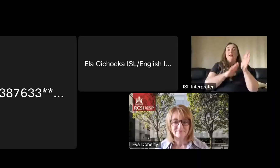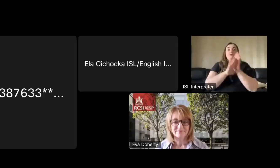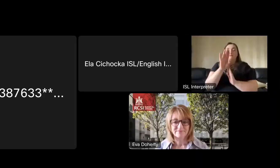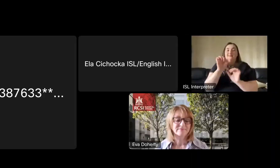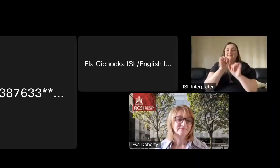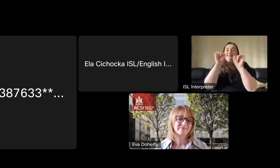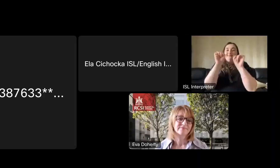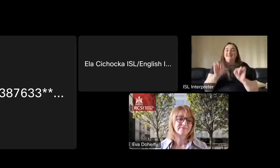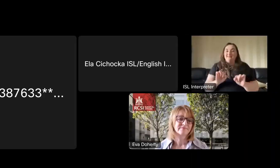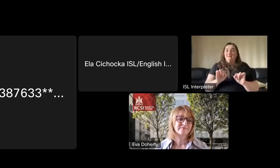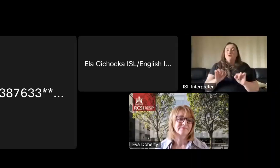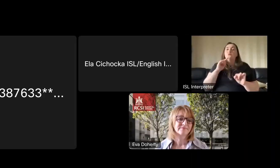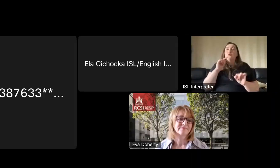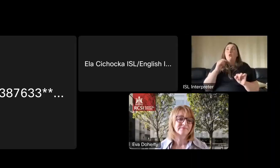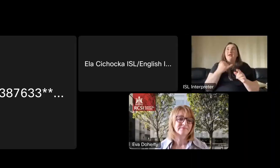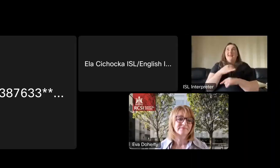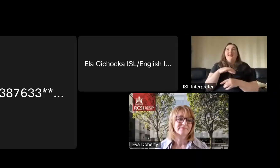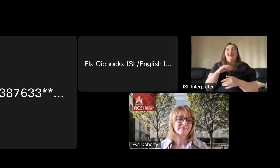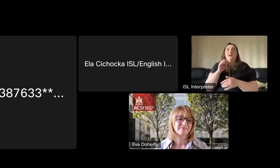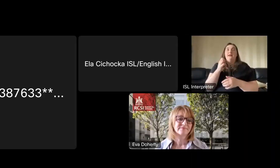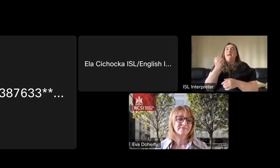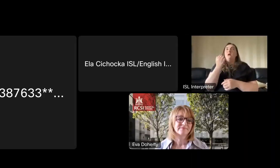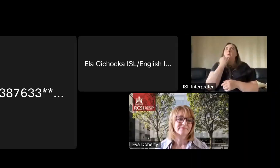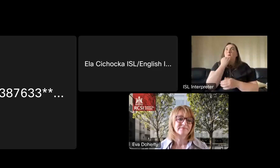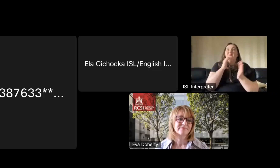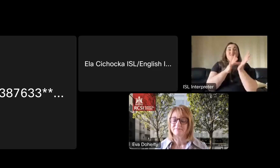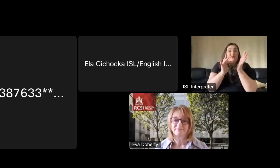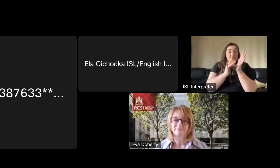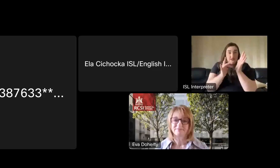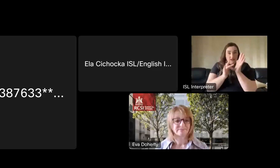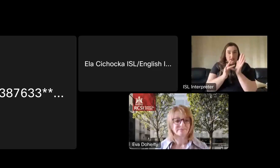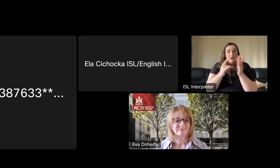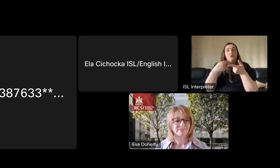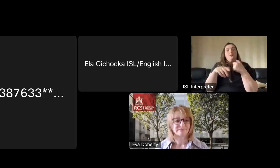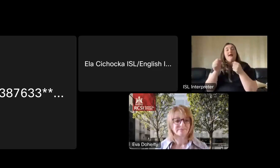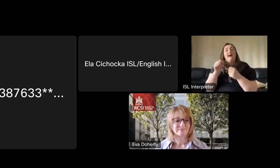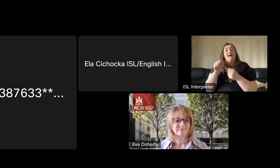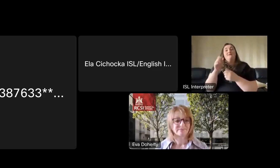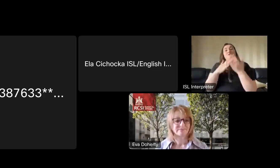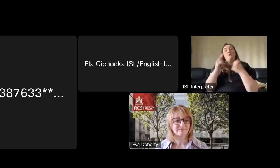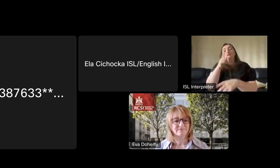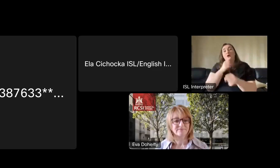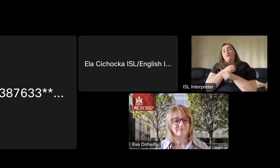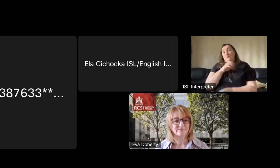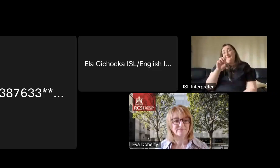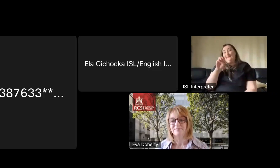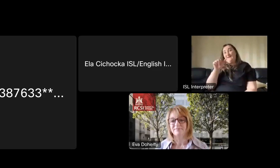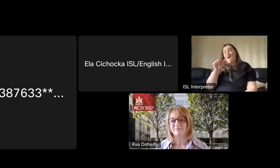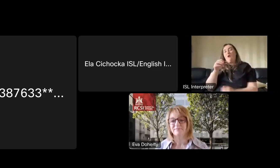in episode 15 of this, Juanita Guidera speaks with Eva on the role of perfectionism in the